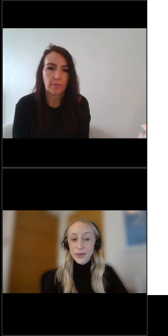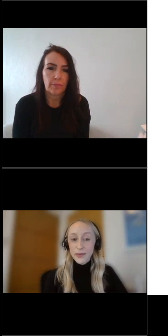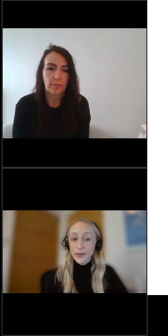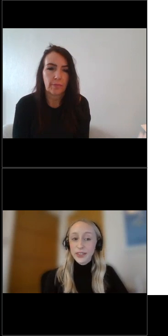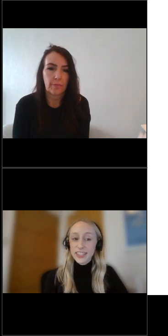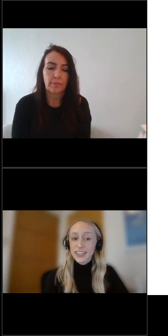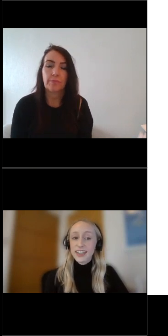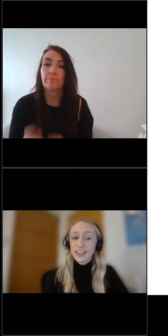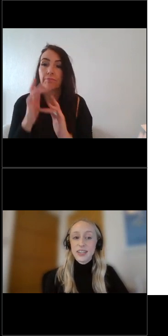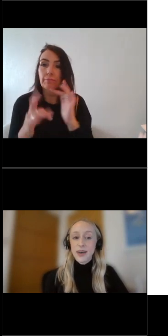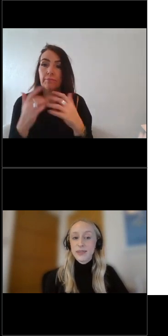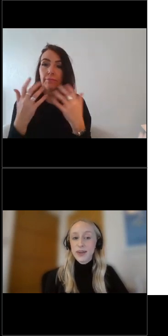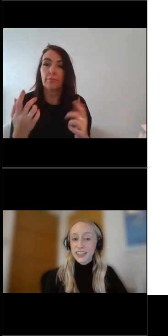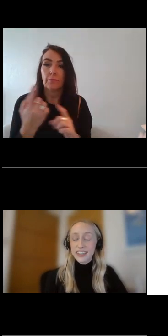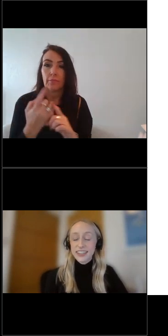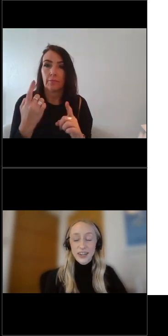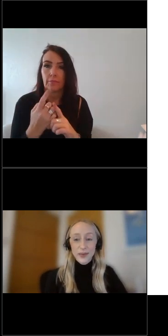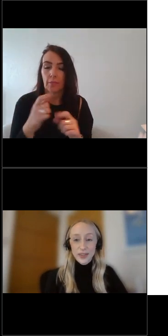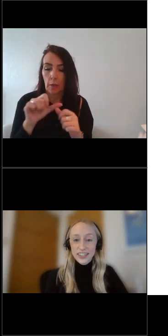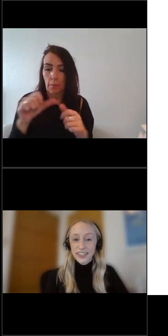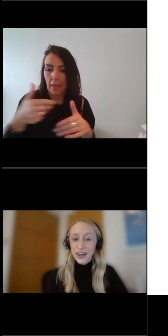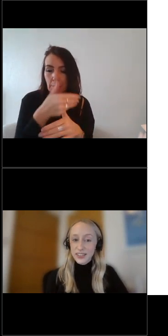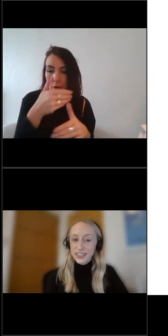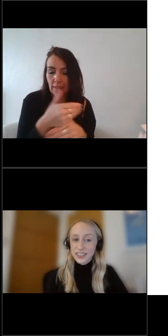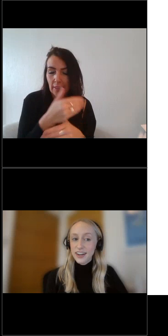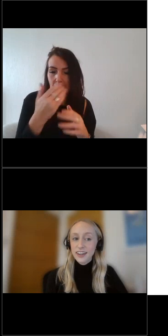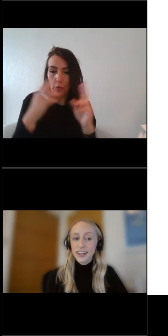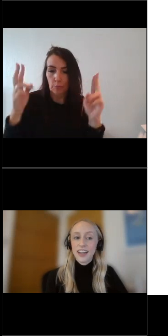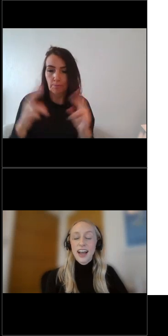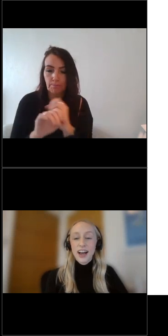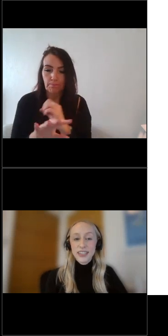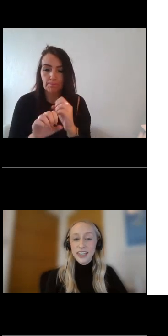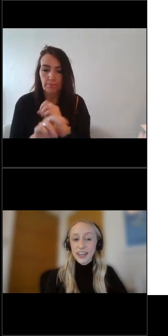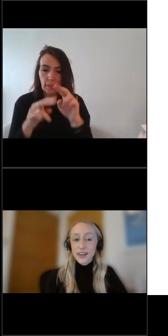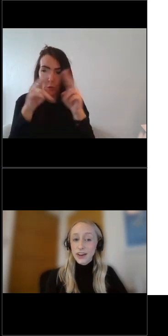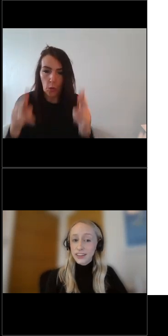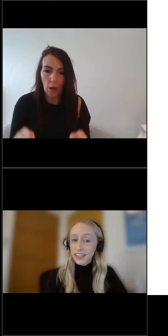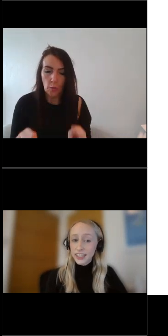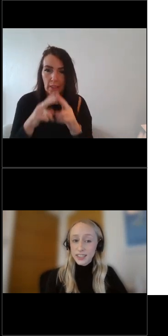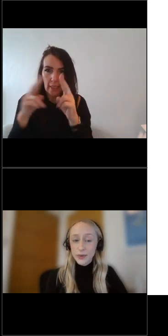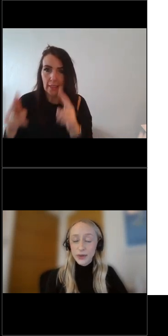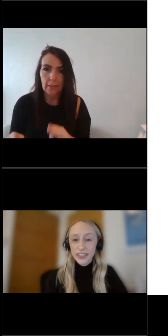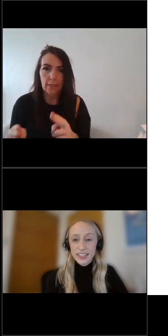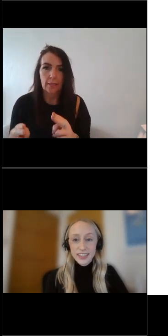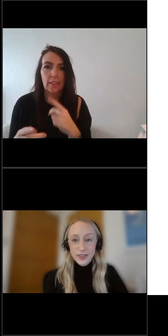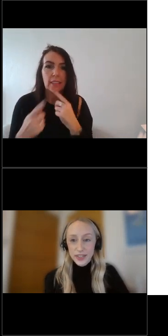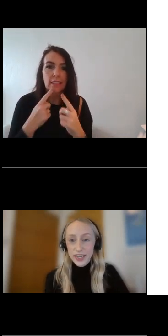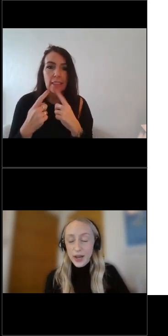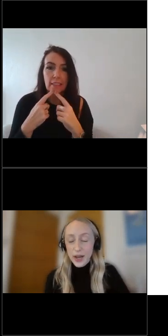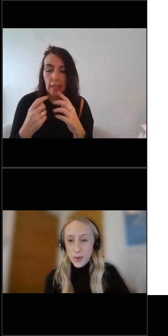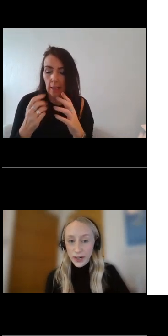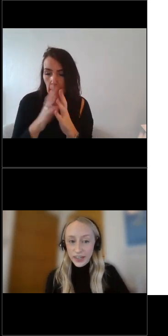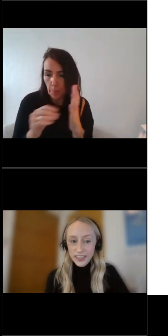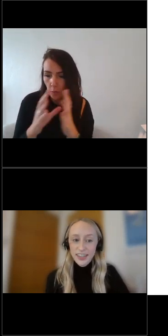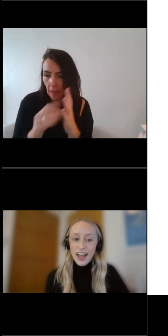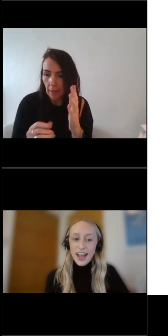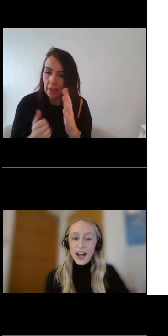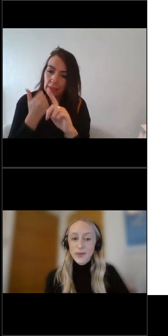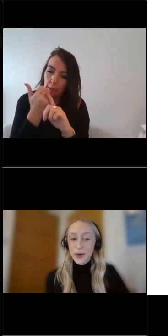this webinar, we'll discuss the best practice on decarbonizing your housing stock, how data and modeling can support your net zero journey, and